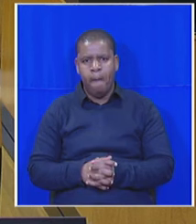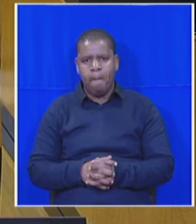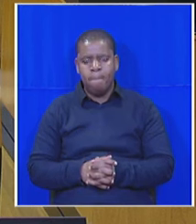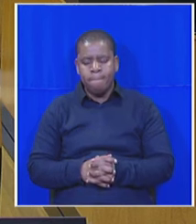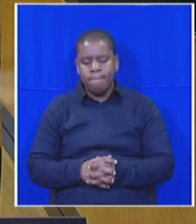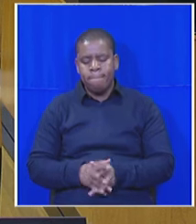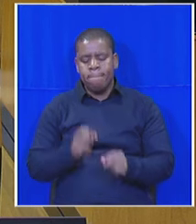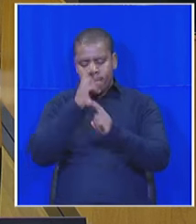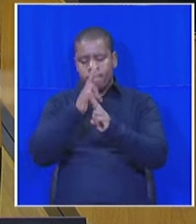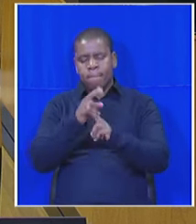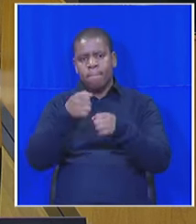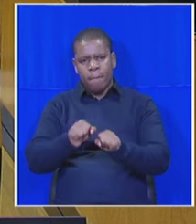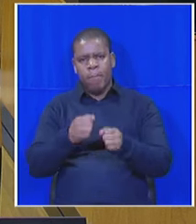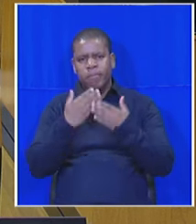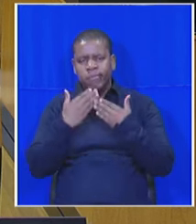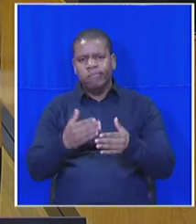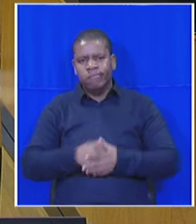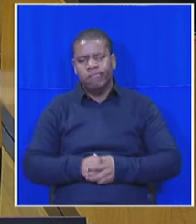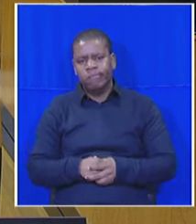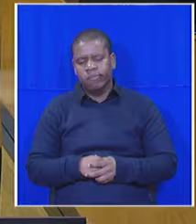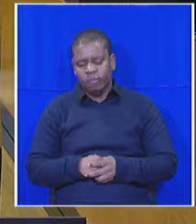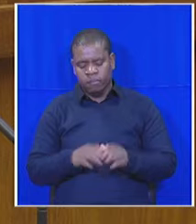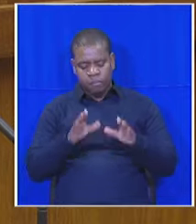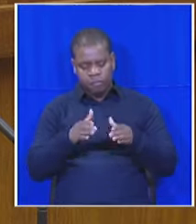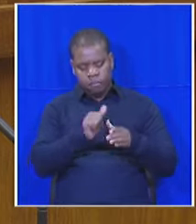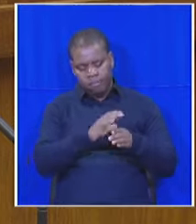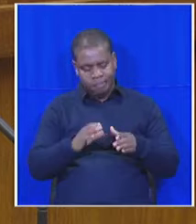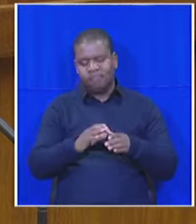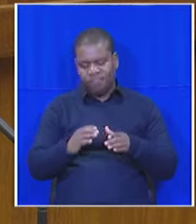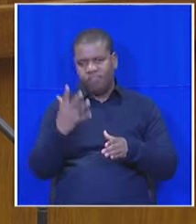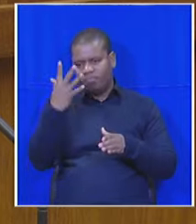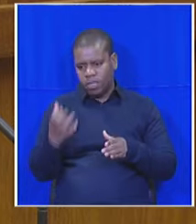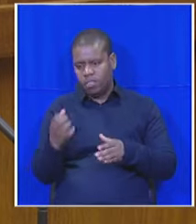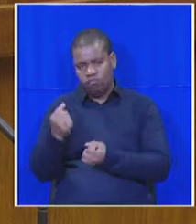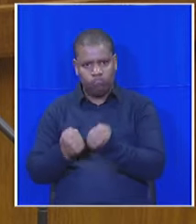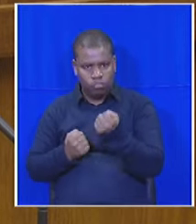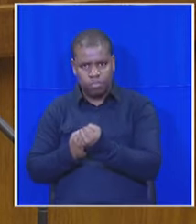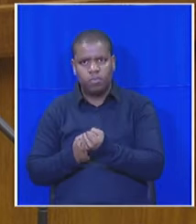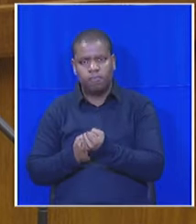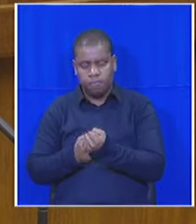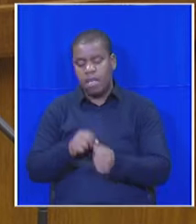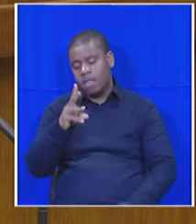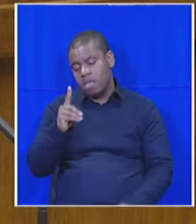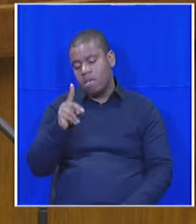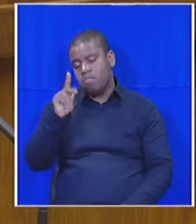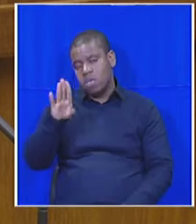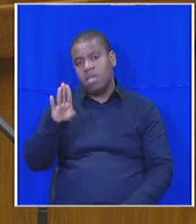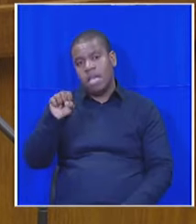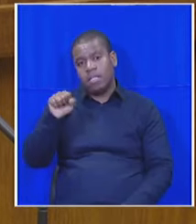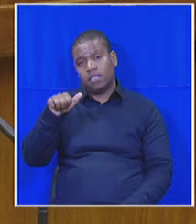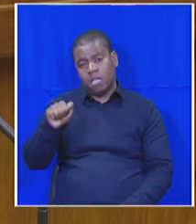Thank you, Honorable Chair. The ANC supports this budget vote. The DPSA, with its